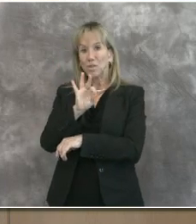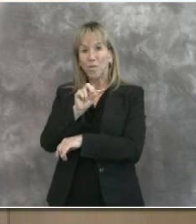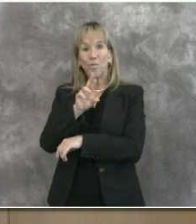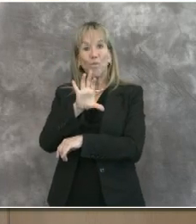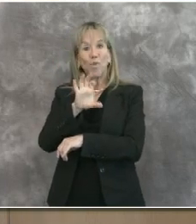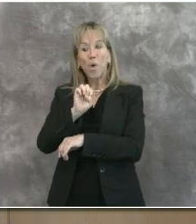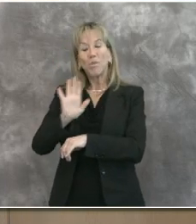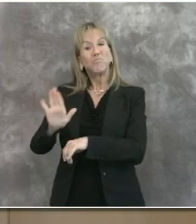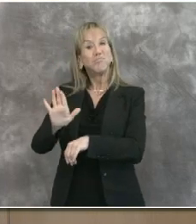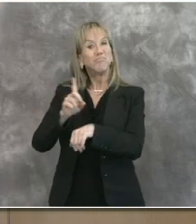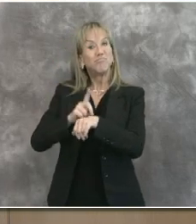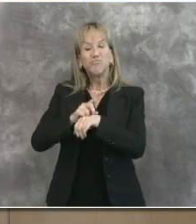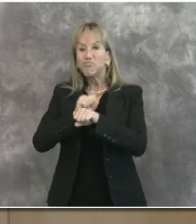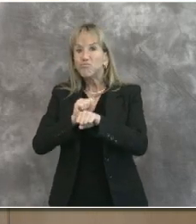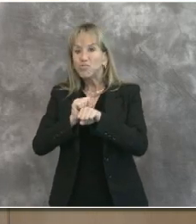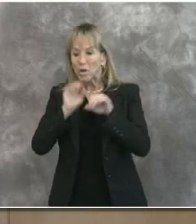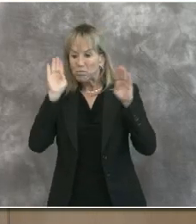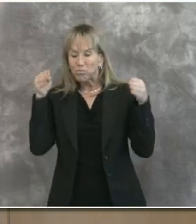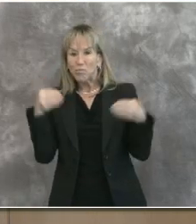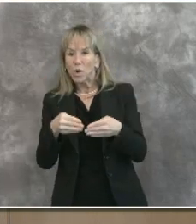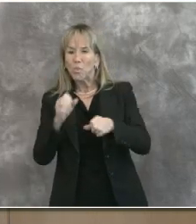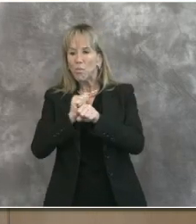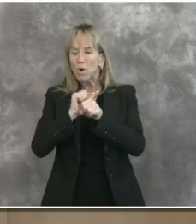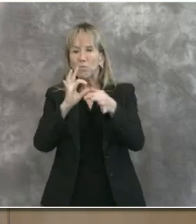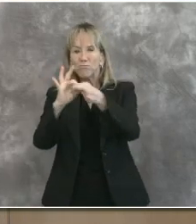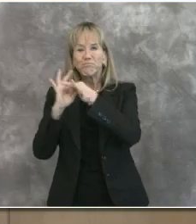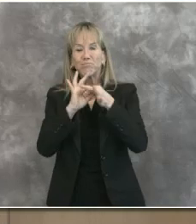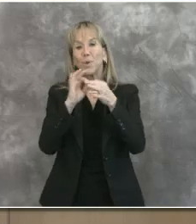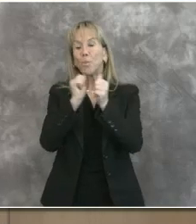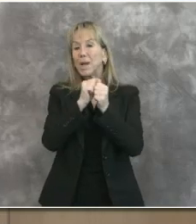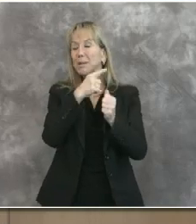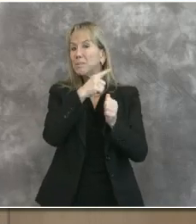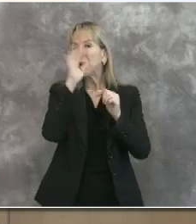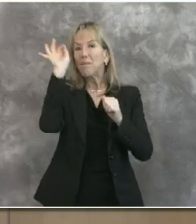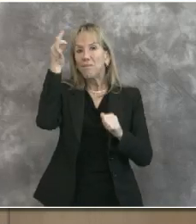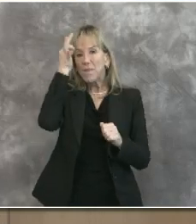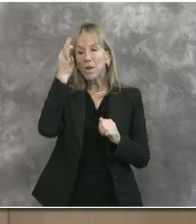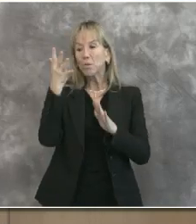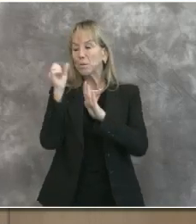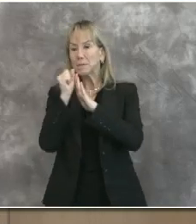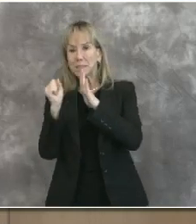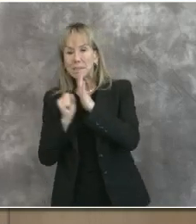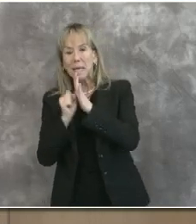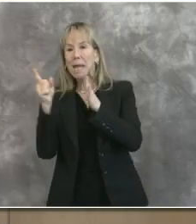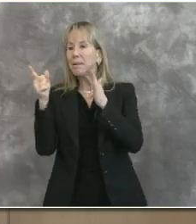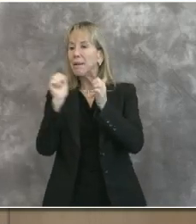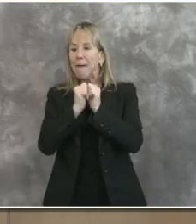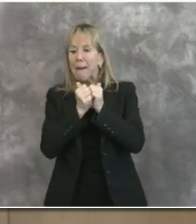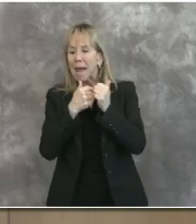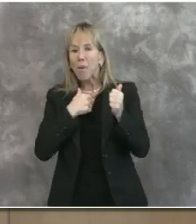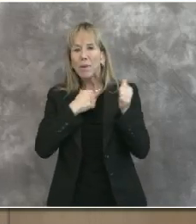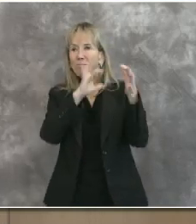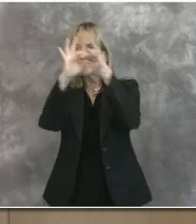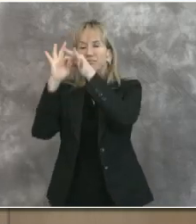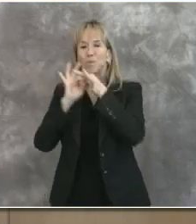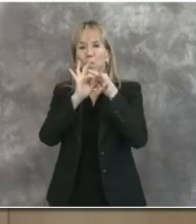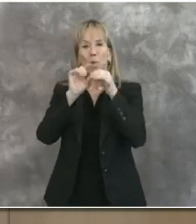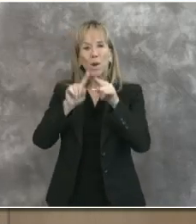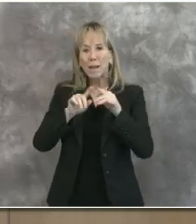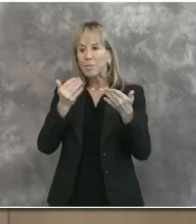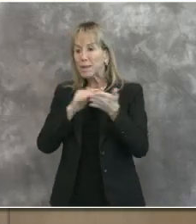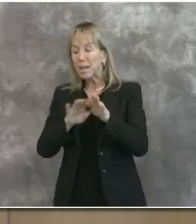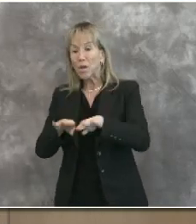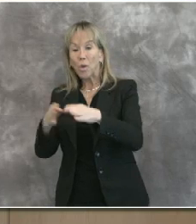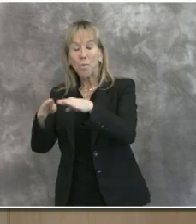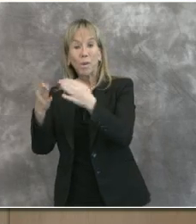task force continues to work. We are coordinating with both state and federal officials on guidance, assistance, the possibility of coordination. Today we had a